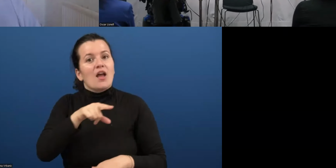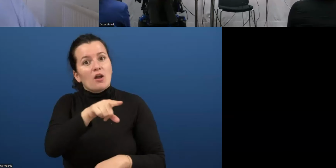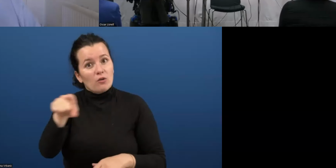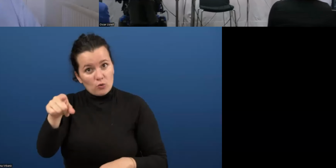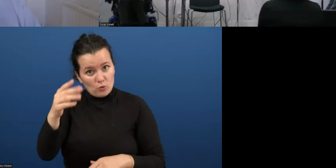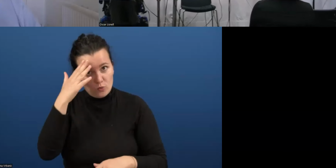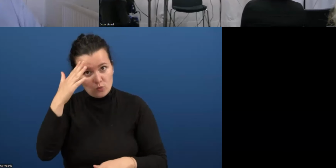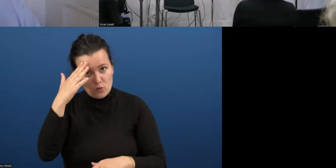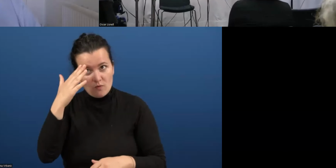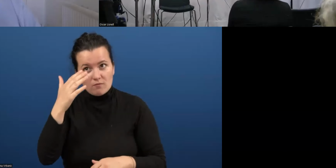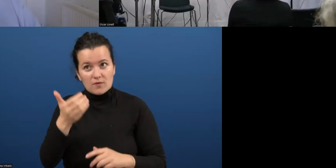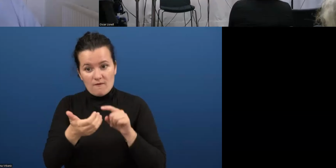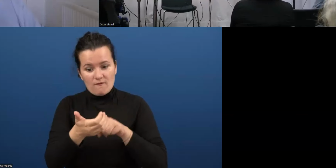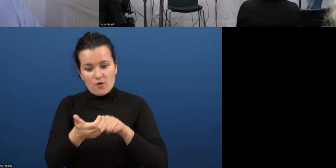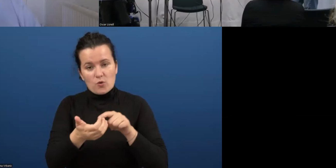Good.